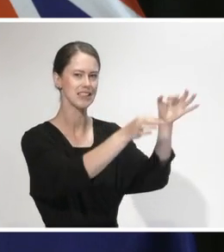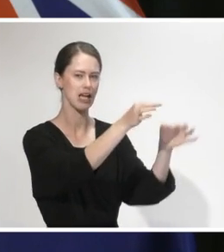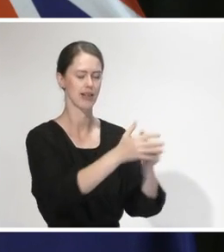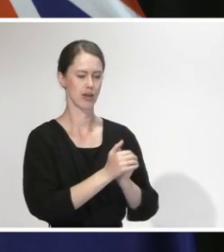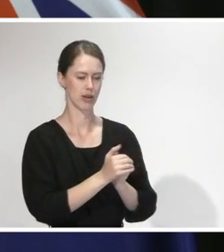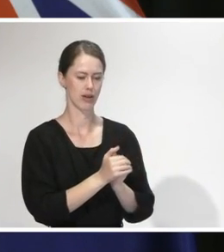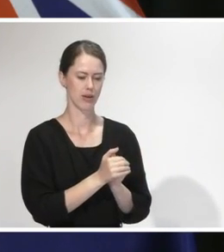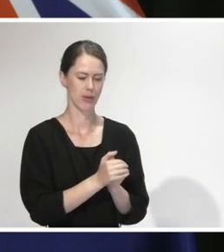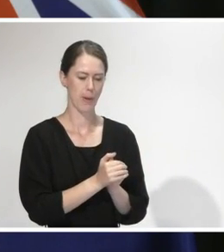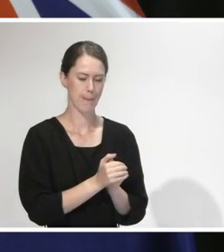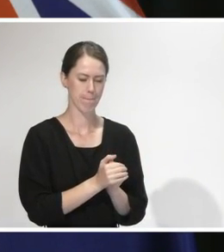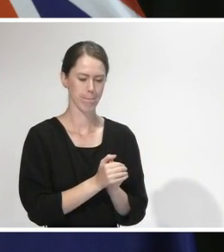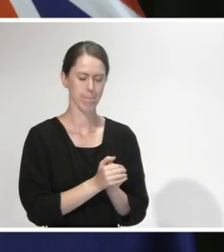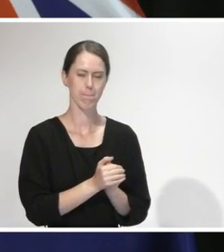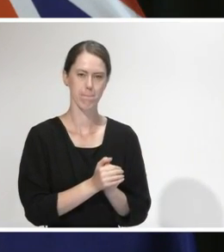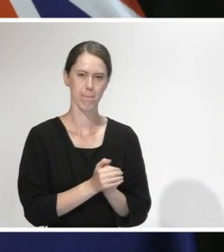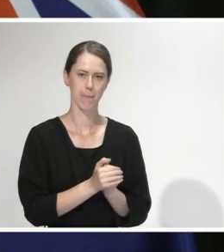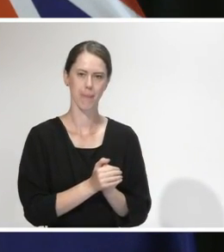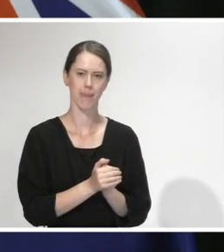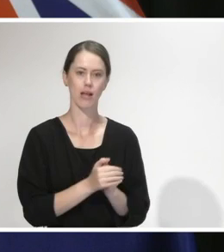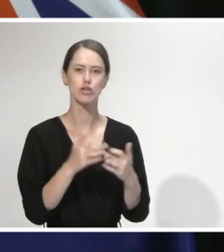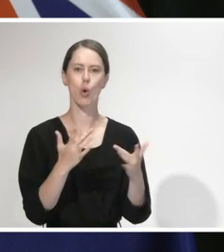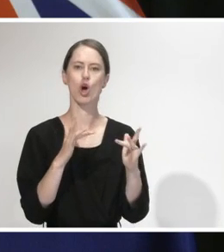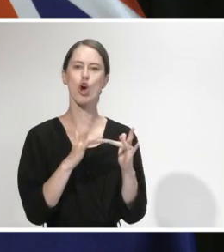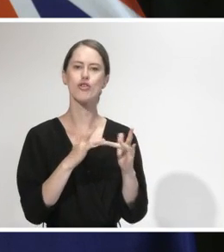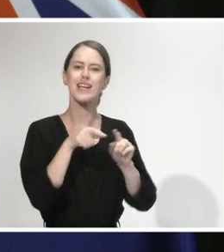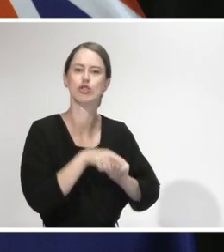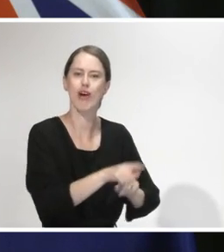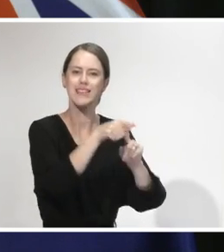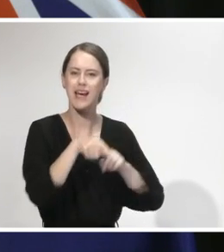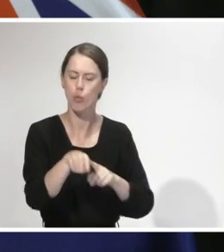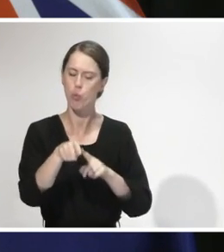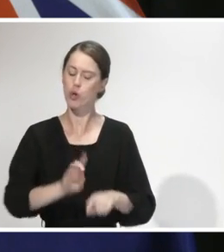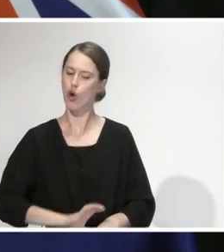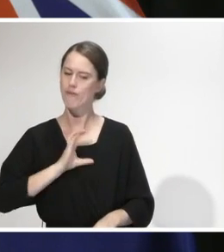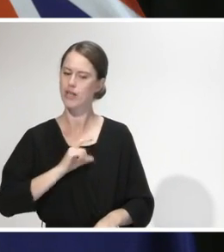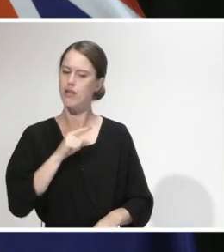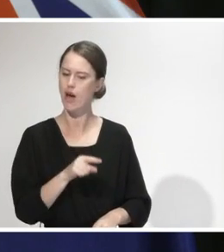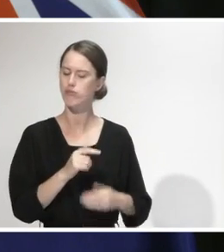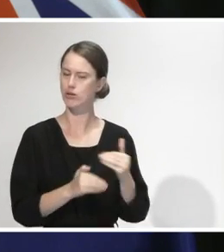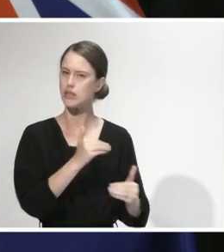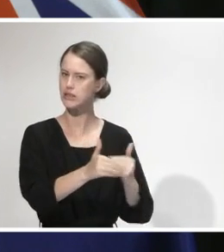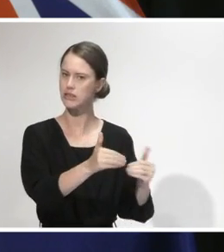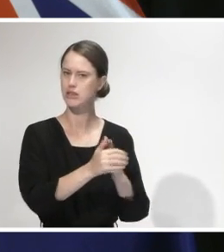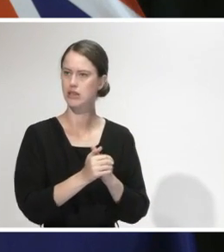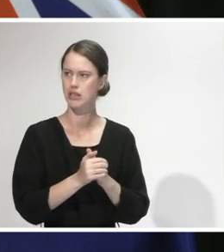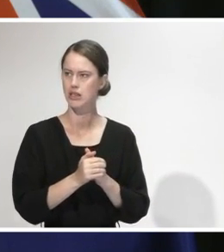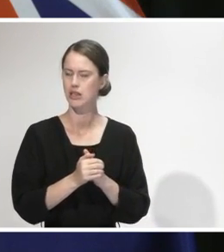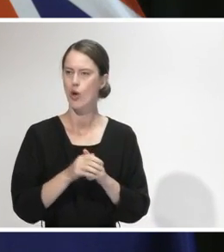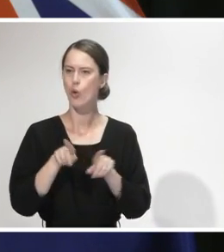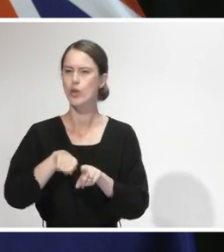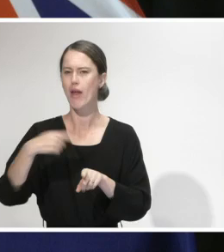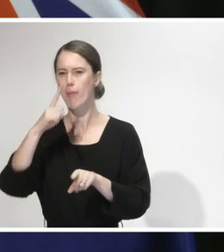the extent of and the pace of our contact tracing. And we've got some analysis coming through